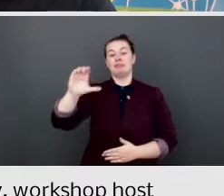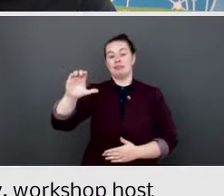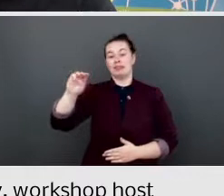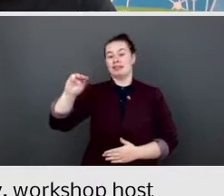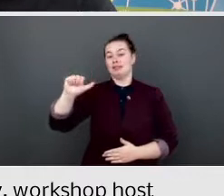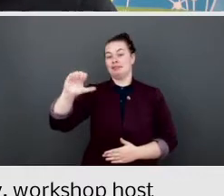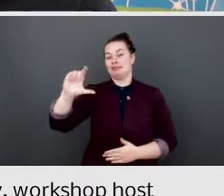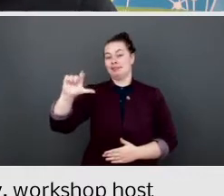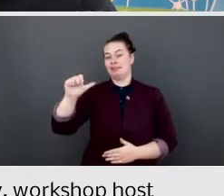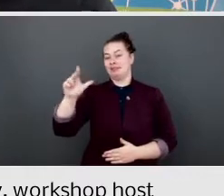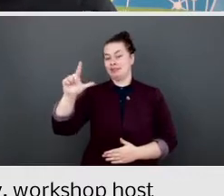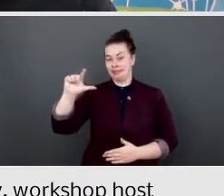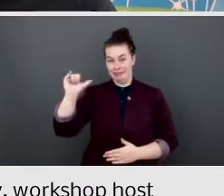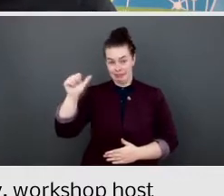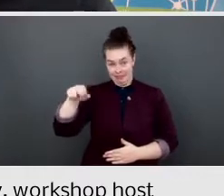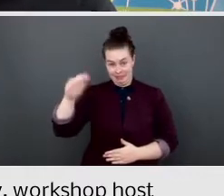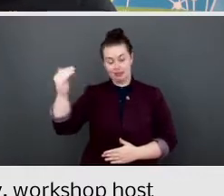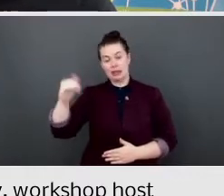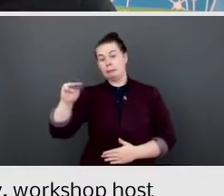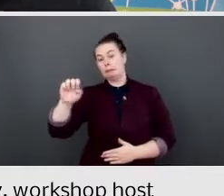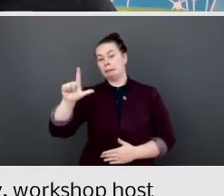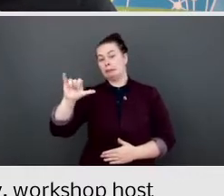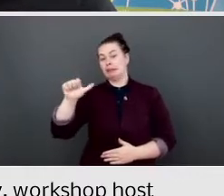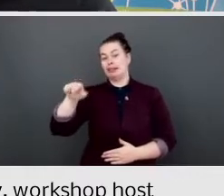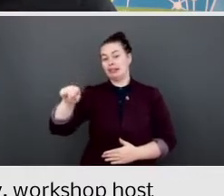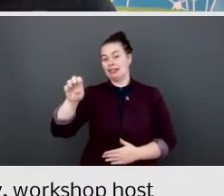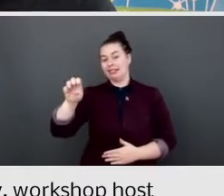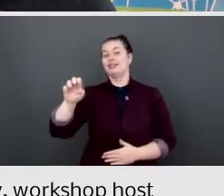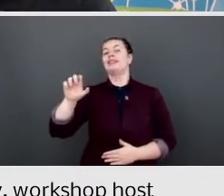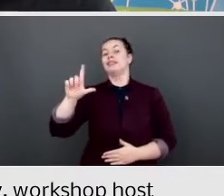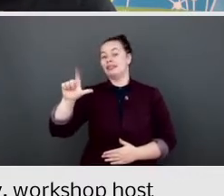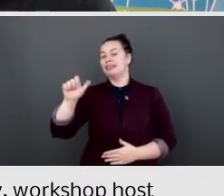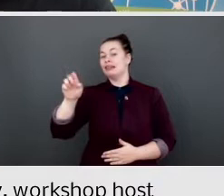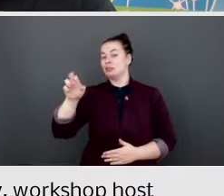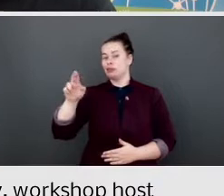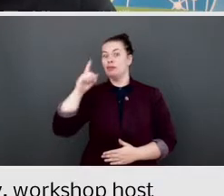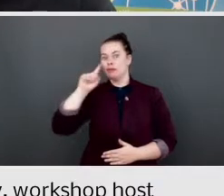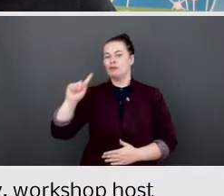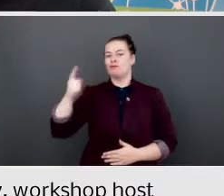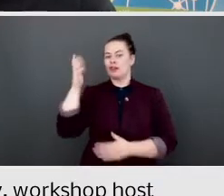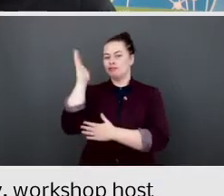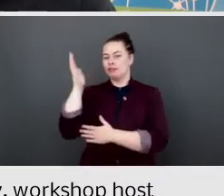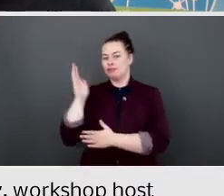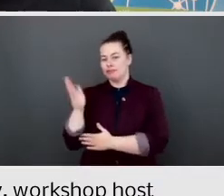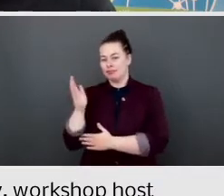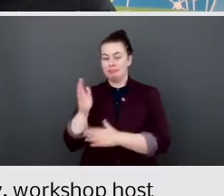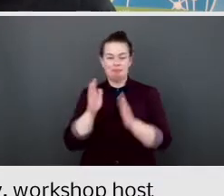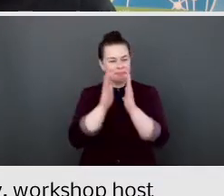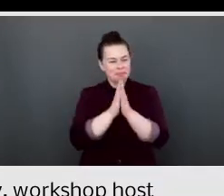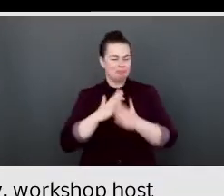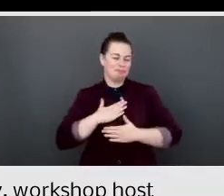hand over to Professor Meg McLachlan and Dr. Melanie Laber for the first talks. Please enjoy.